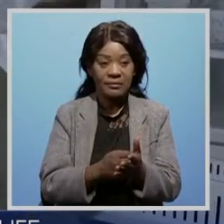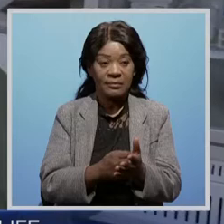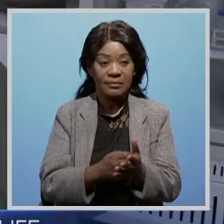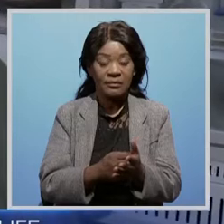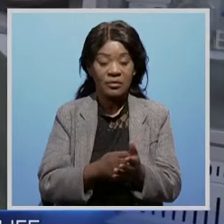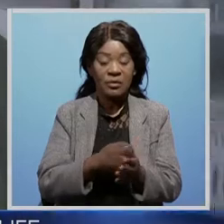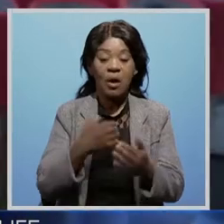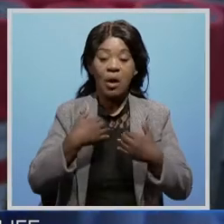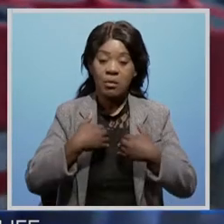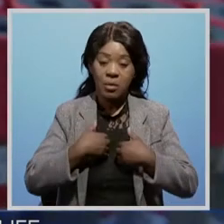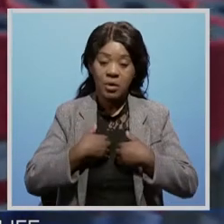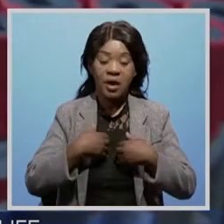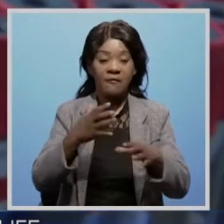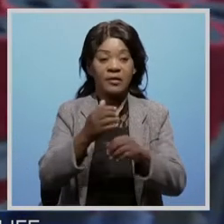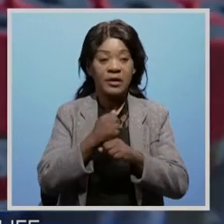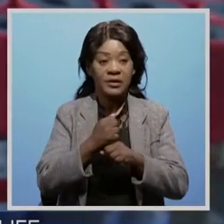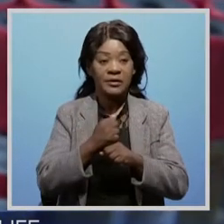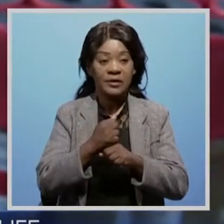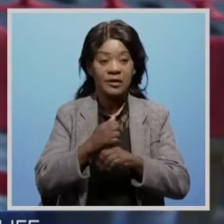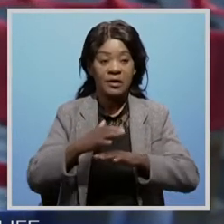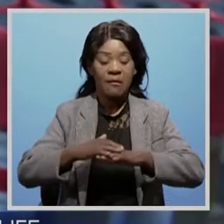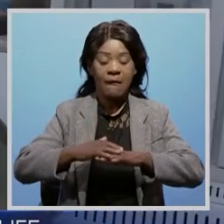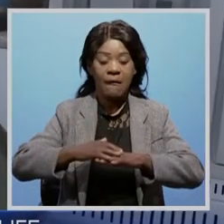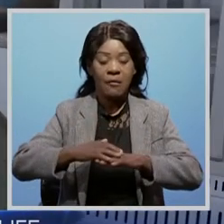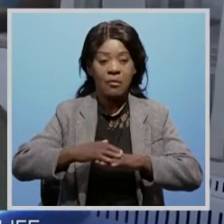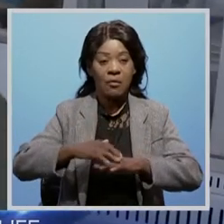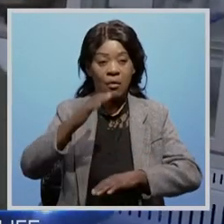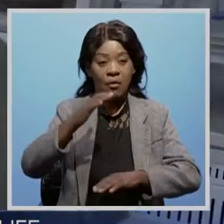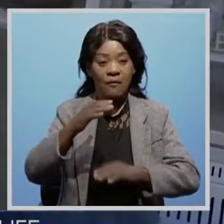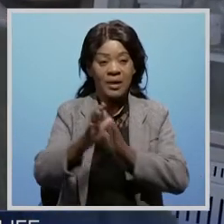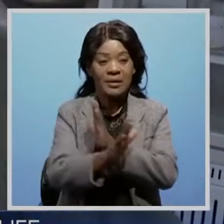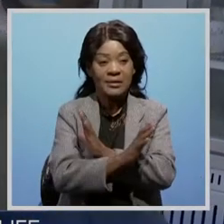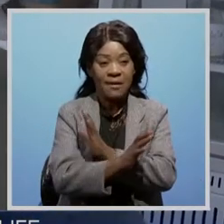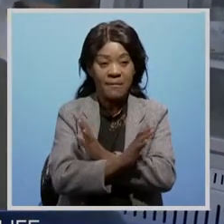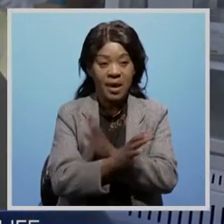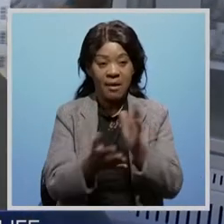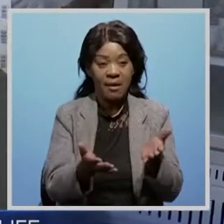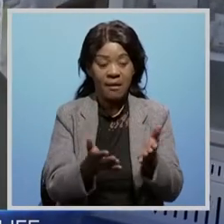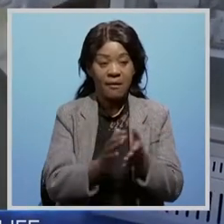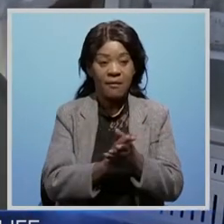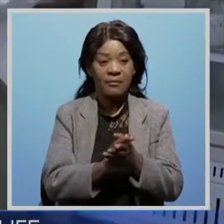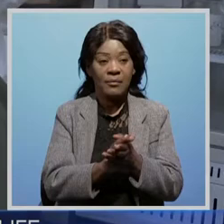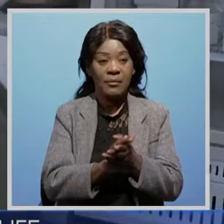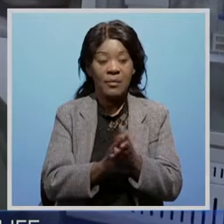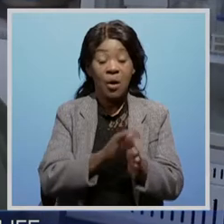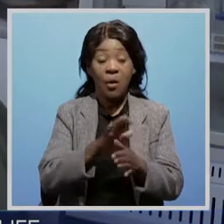over Zambia, all the 10 provinces of Zambia, and we test them